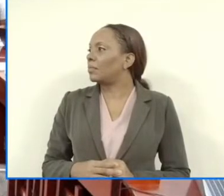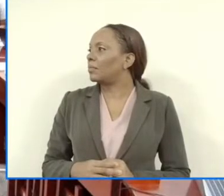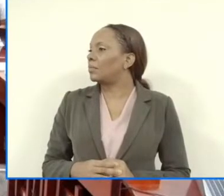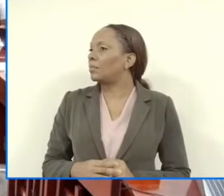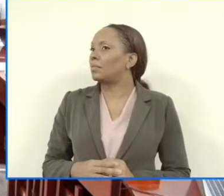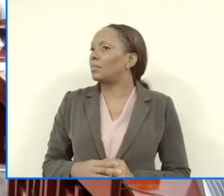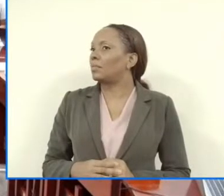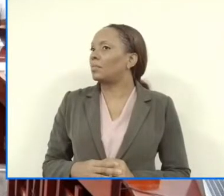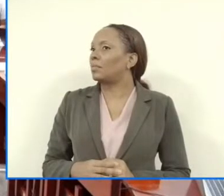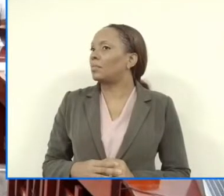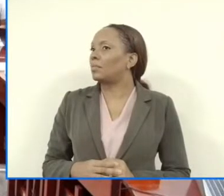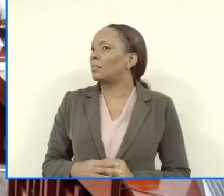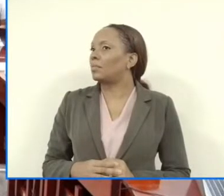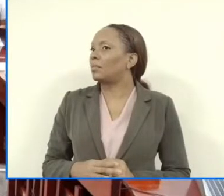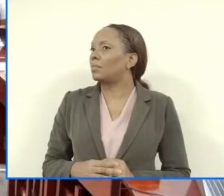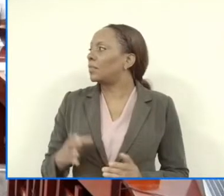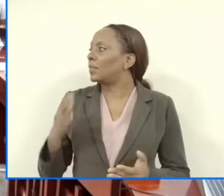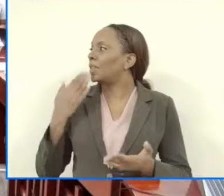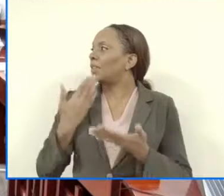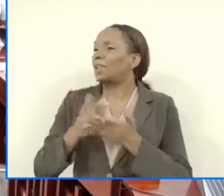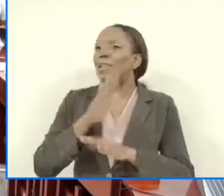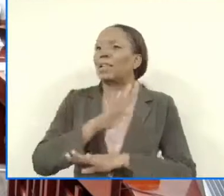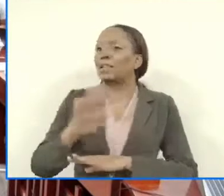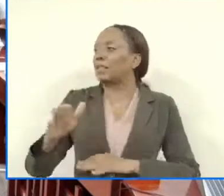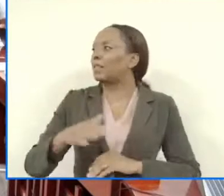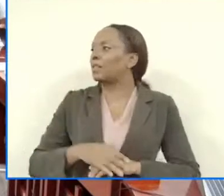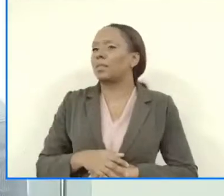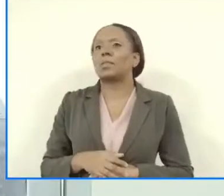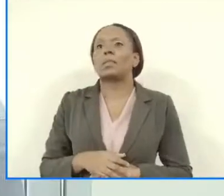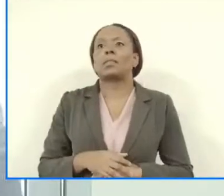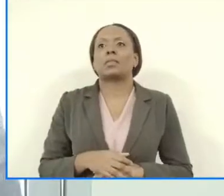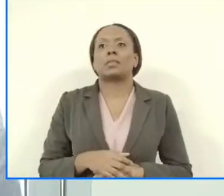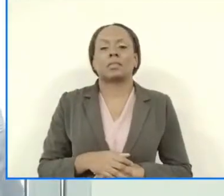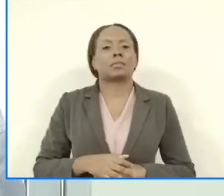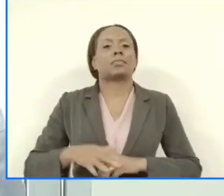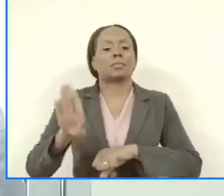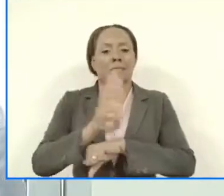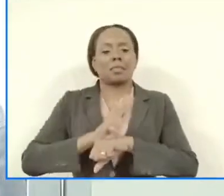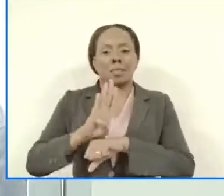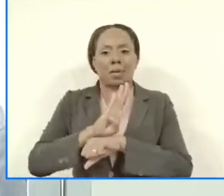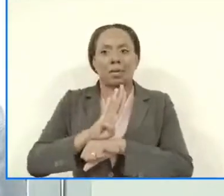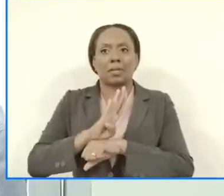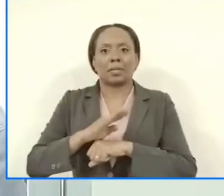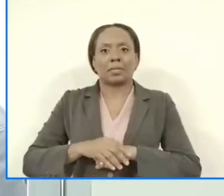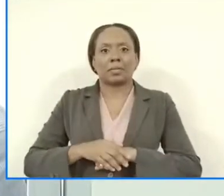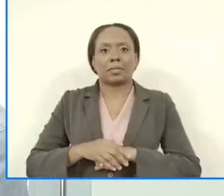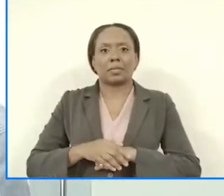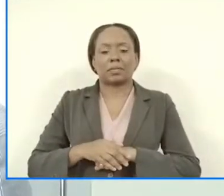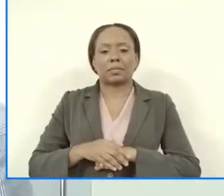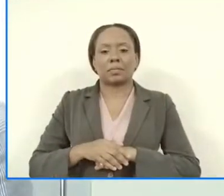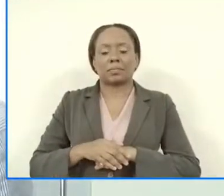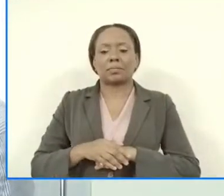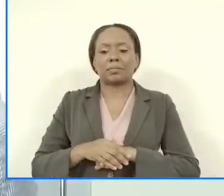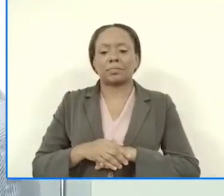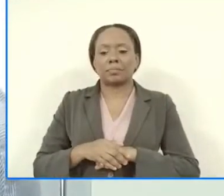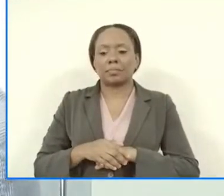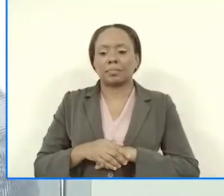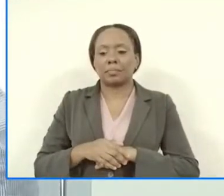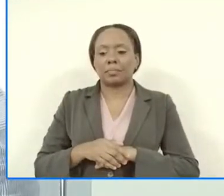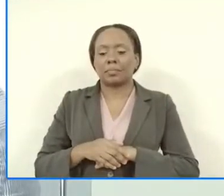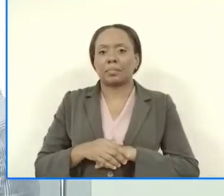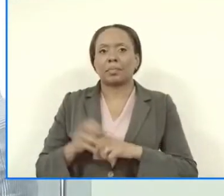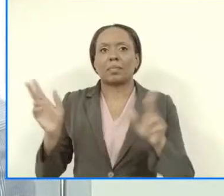Good afternoon, sir. Good afternoon. In Barbados today, there's a significant public perception that